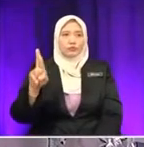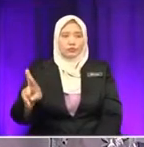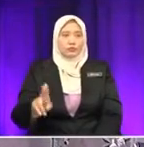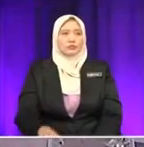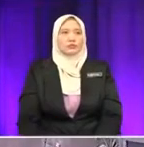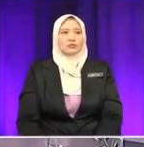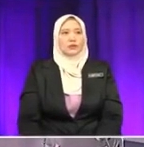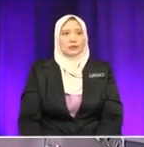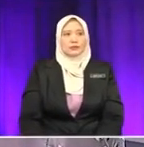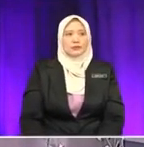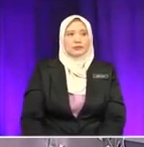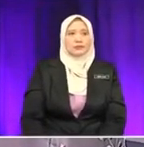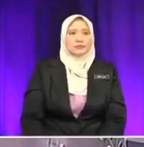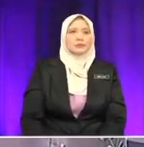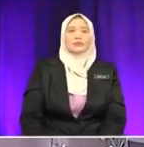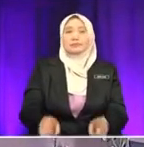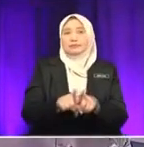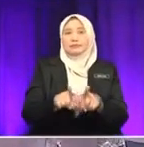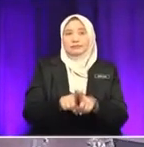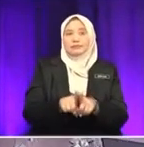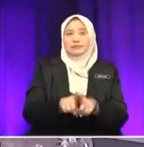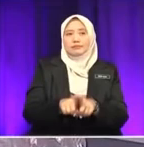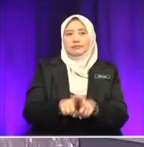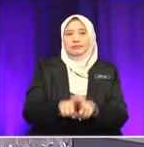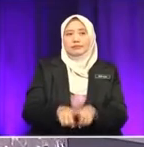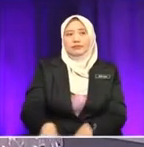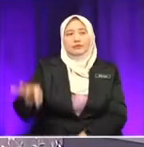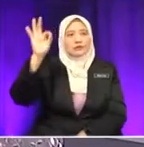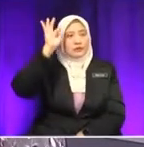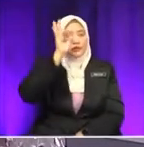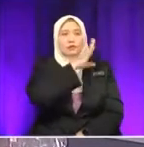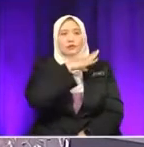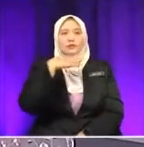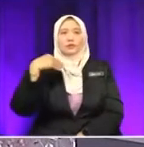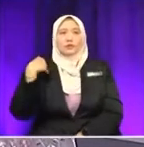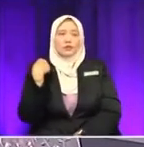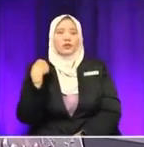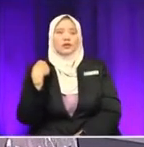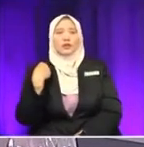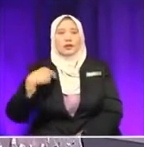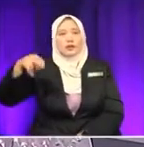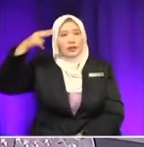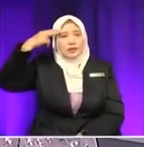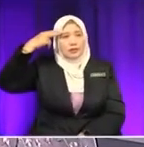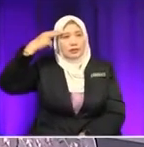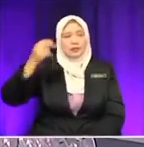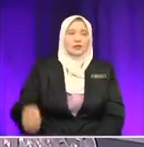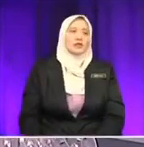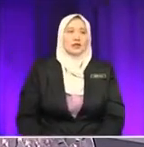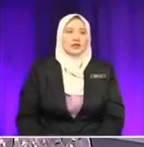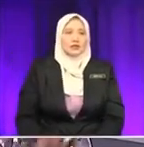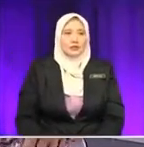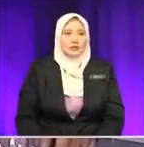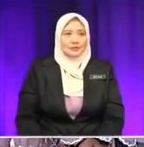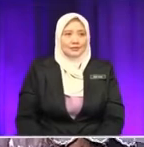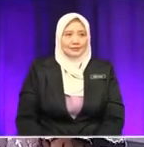and Hasif. All right, so let me pair them. I'm going to pair them. Combining different schools, yes, right? Yes, from one is from Johor and one is from Hasif. Right,